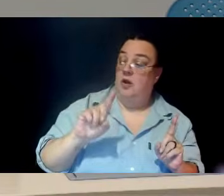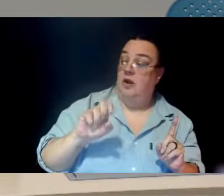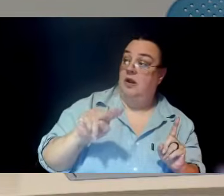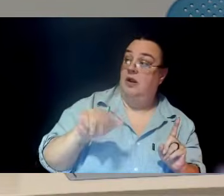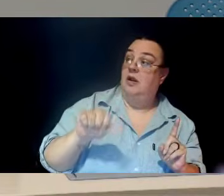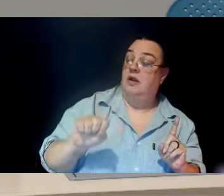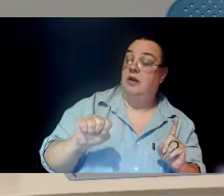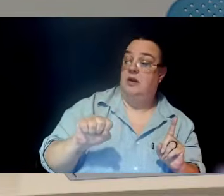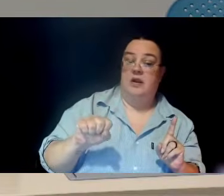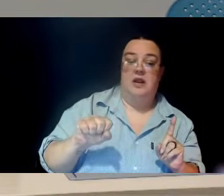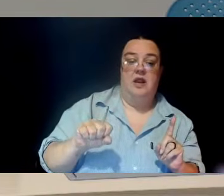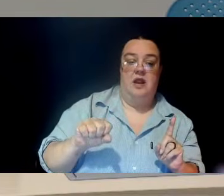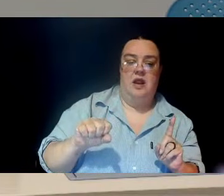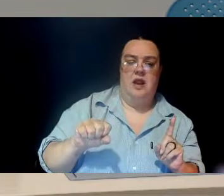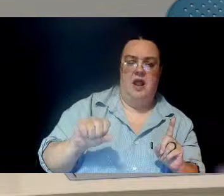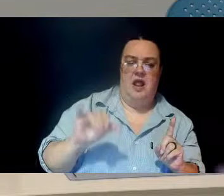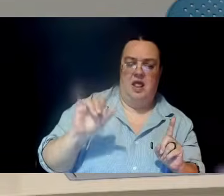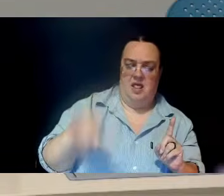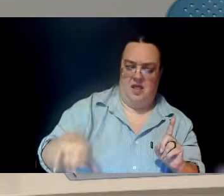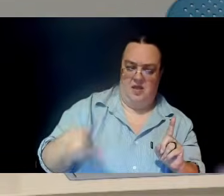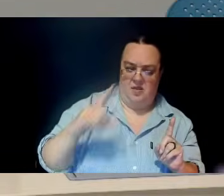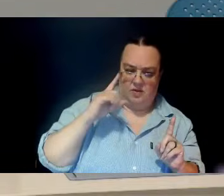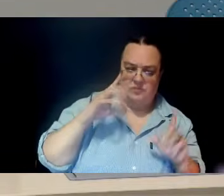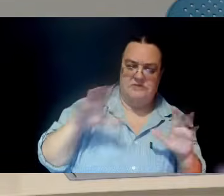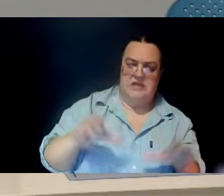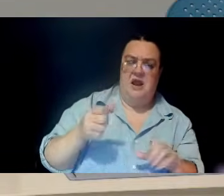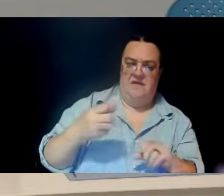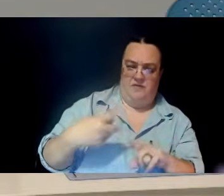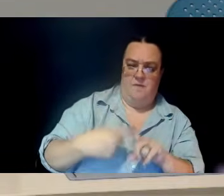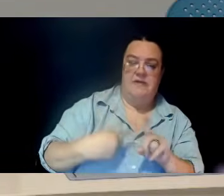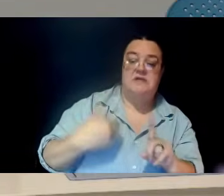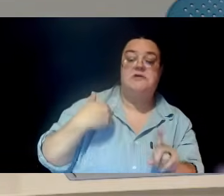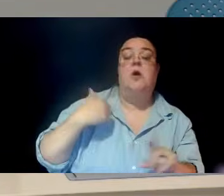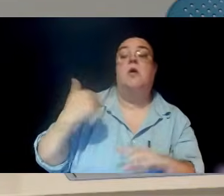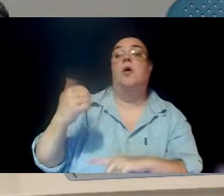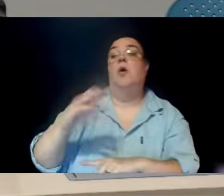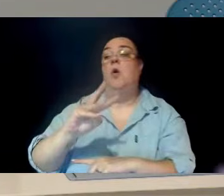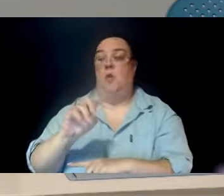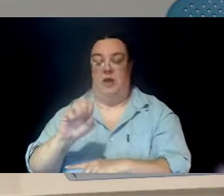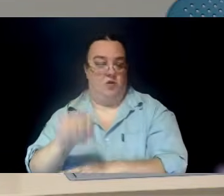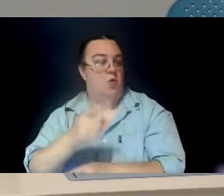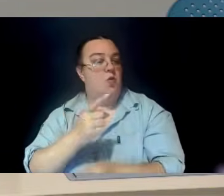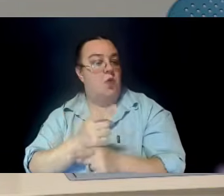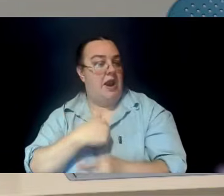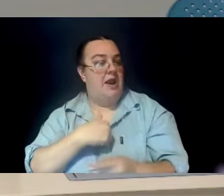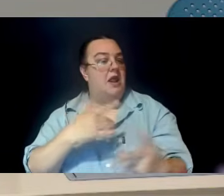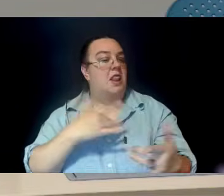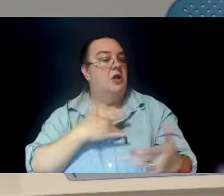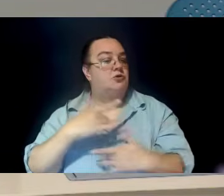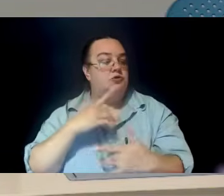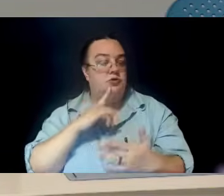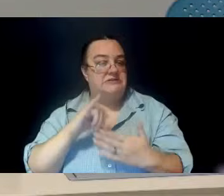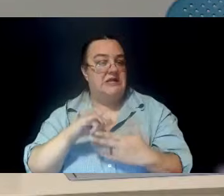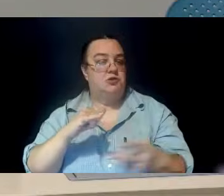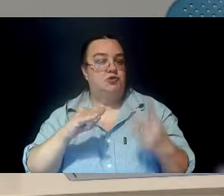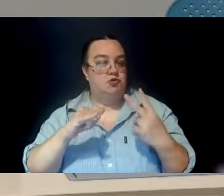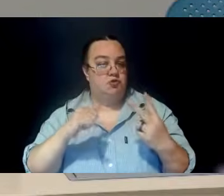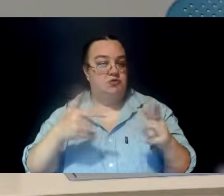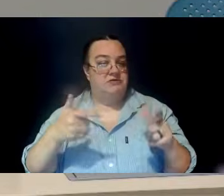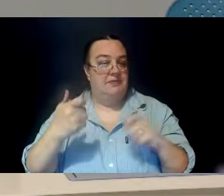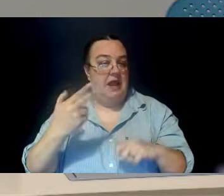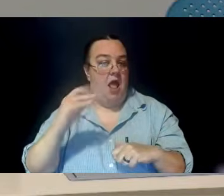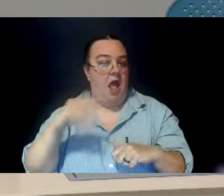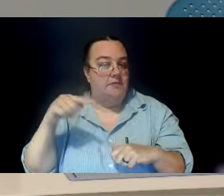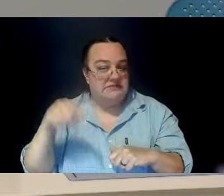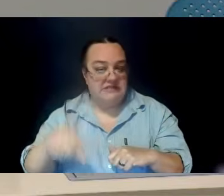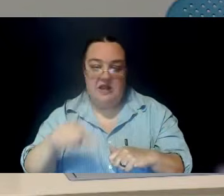It was done already, a few months ago. Right. The concern is that the speed hump, there's two speed humps there. It's not